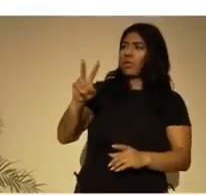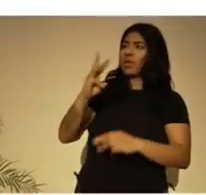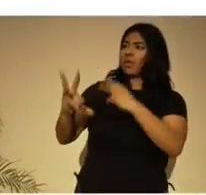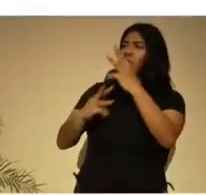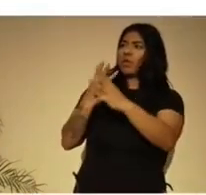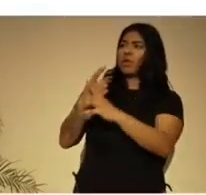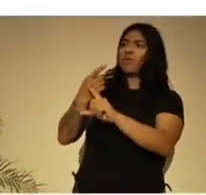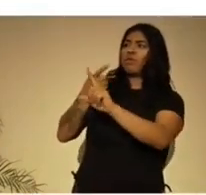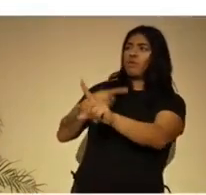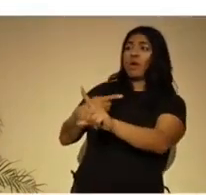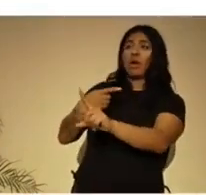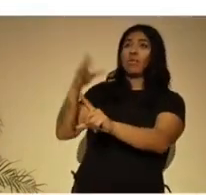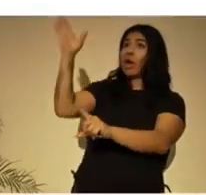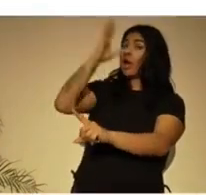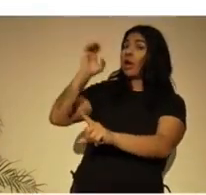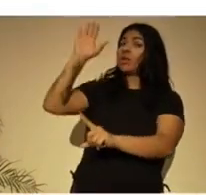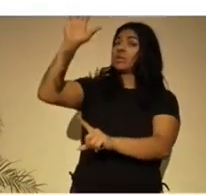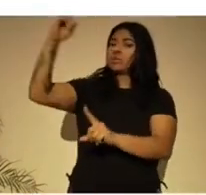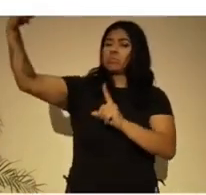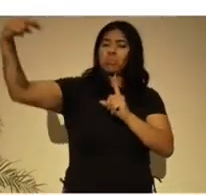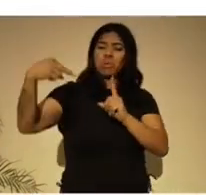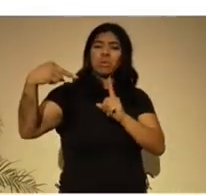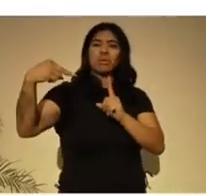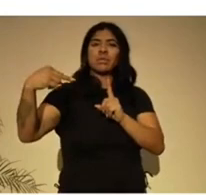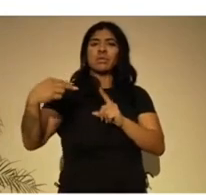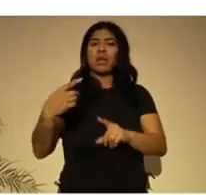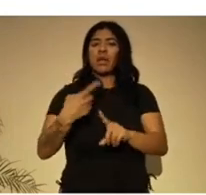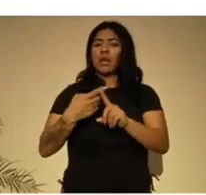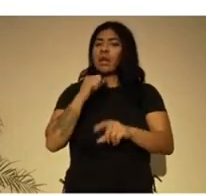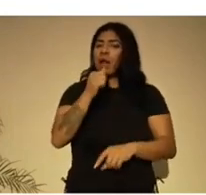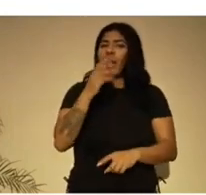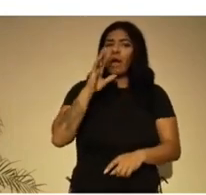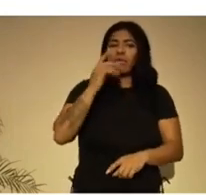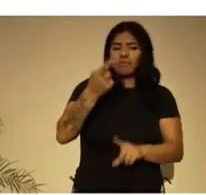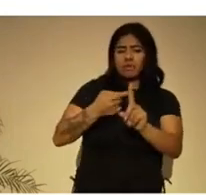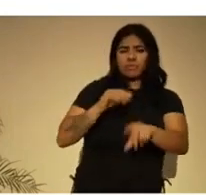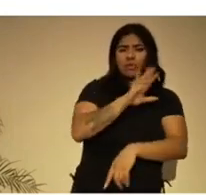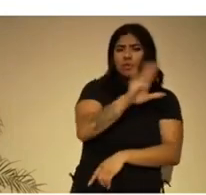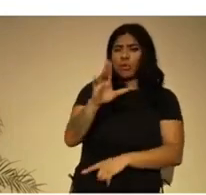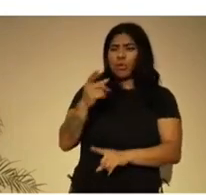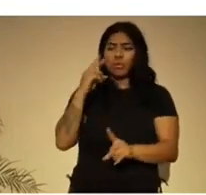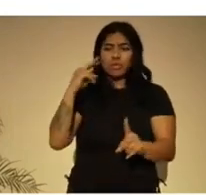perspective. Not from yours. Not from your perspective.